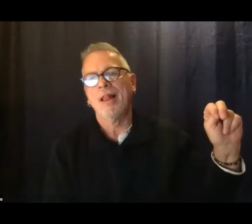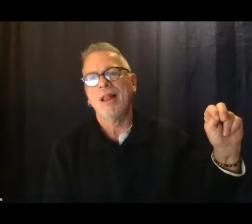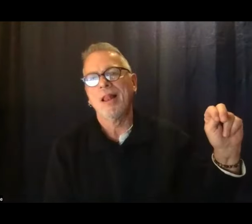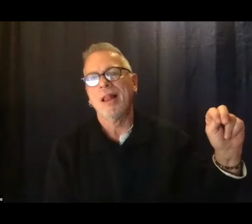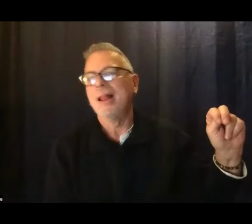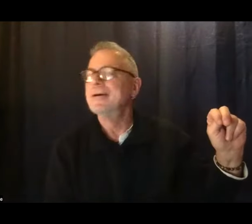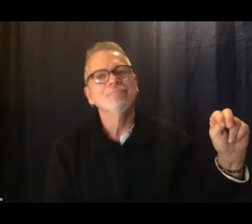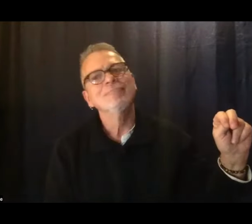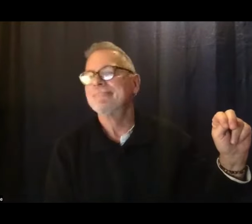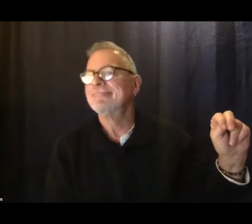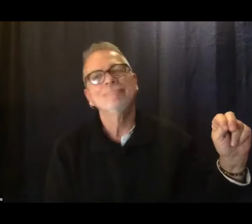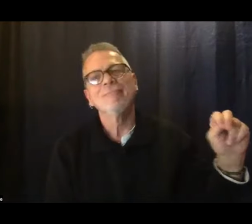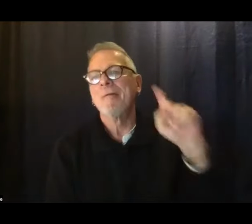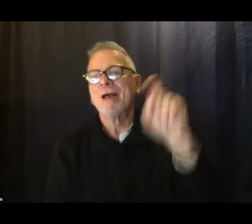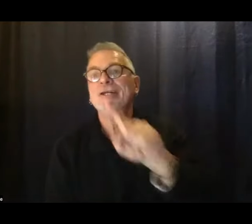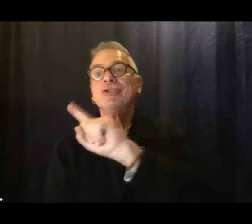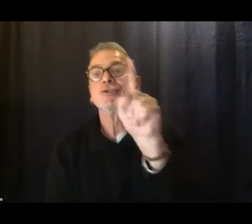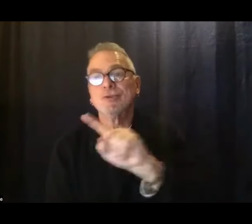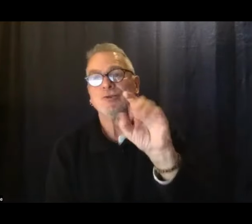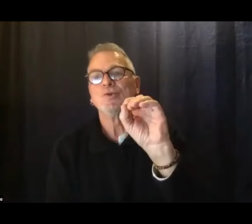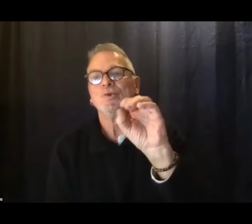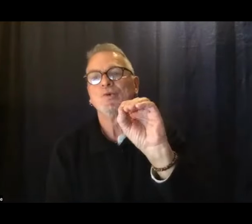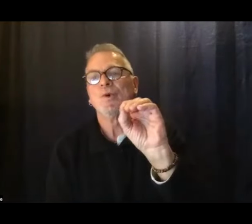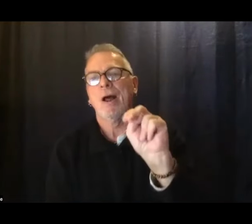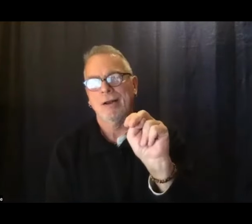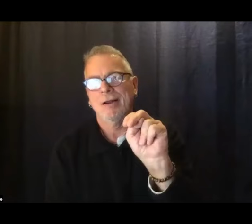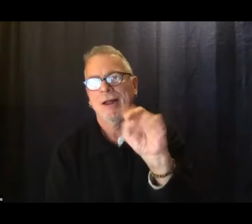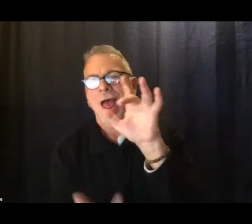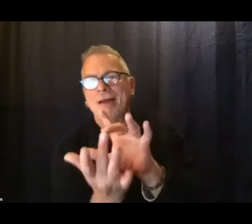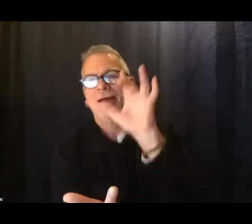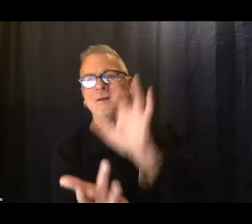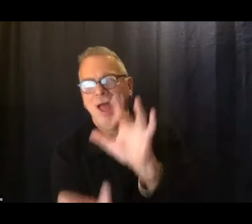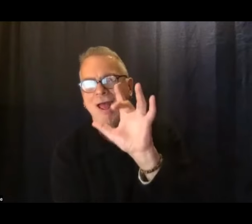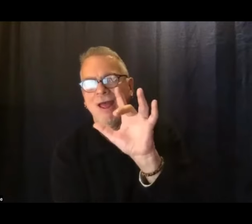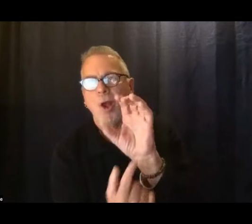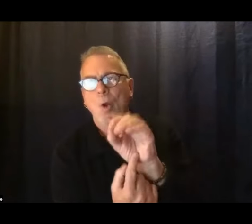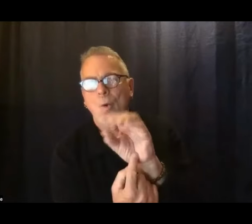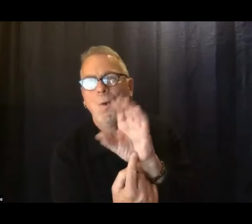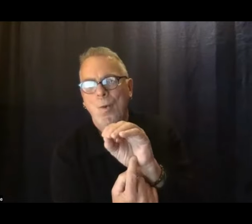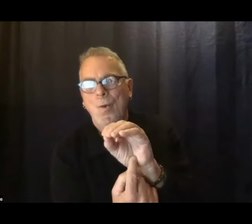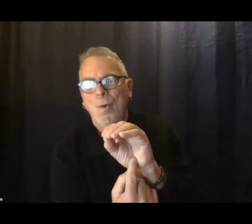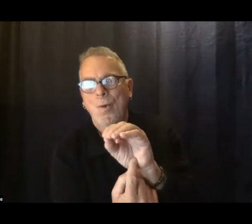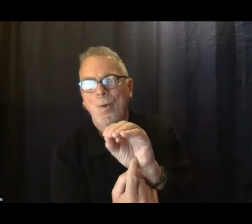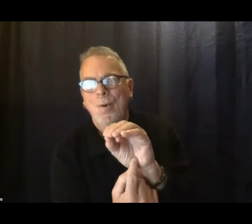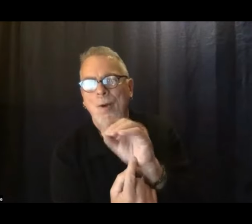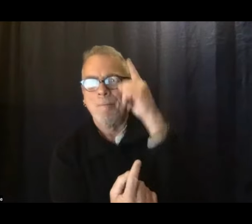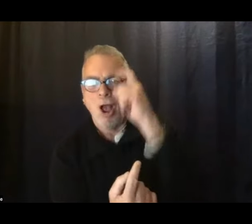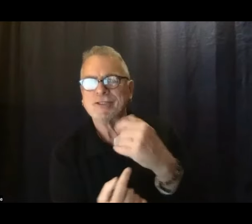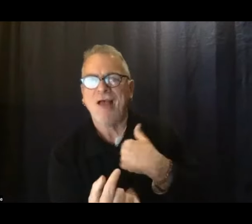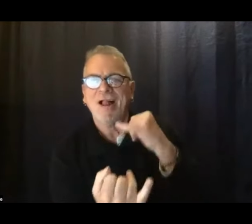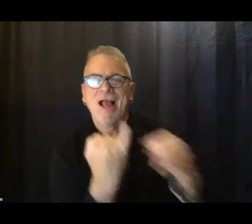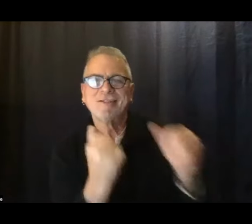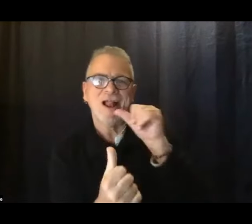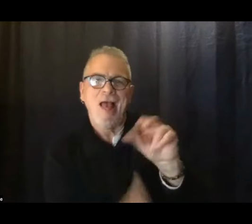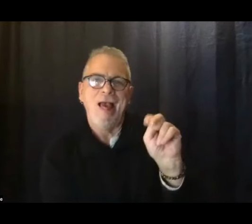Lee. So it's not zoon, right? It's Z-O-O-N. And you do that double tap because